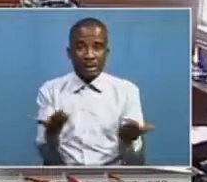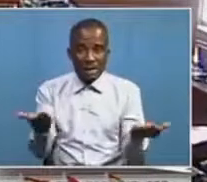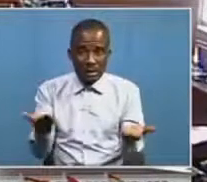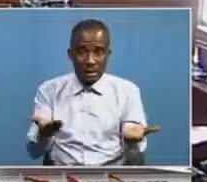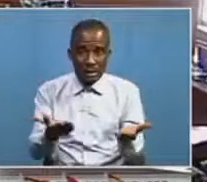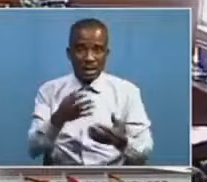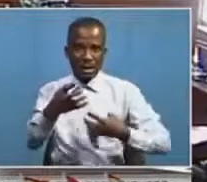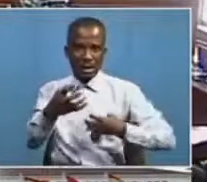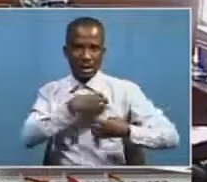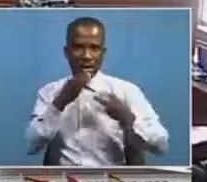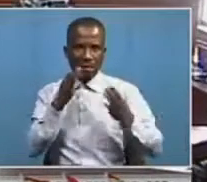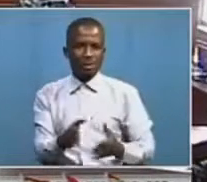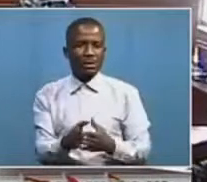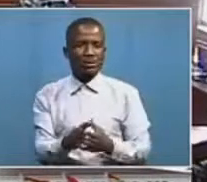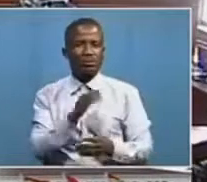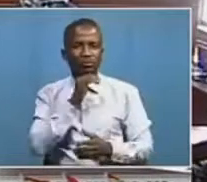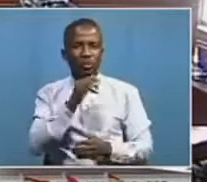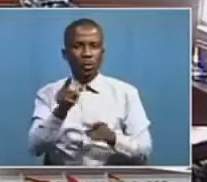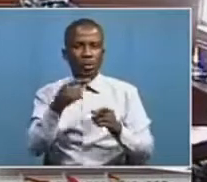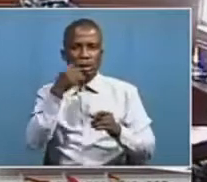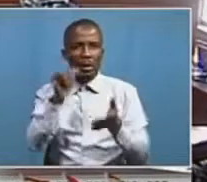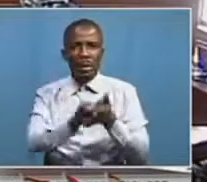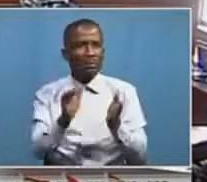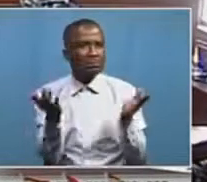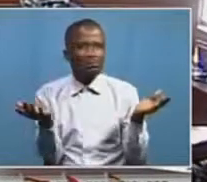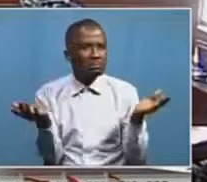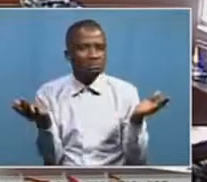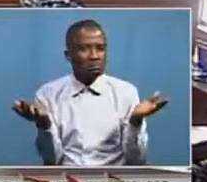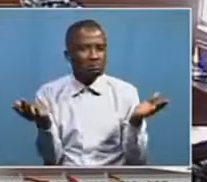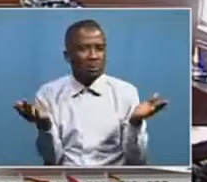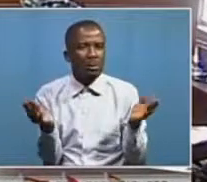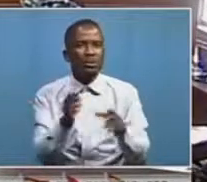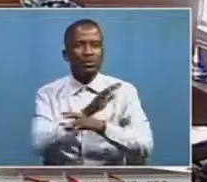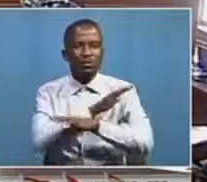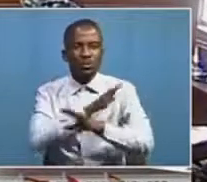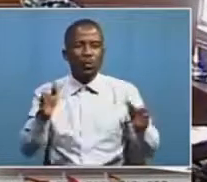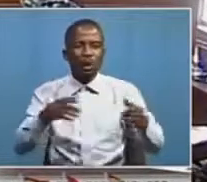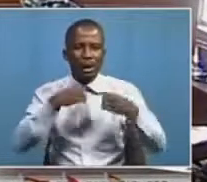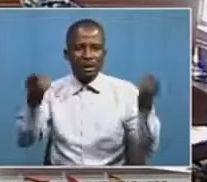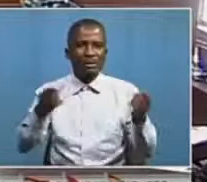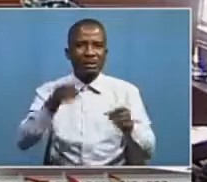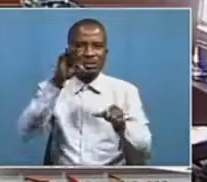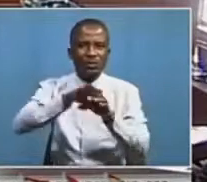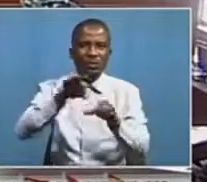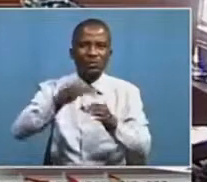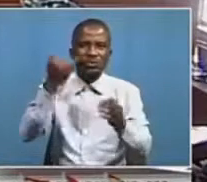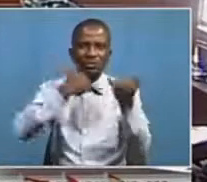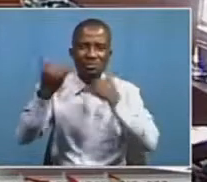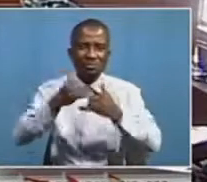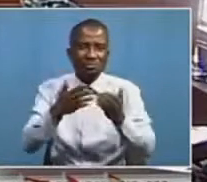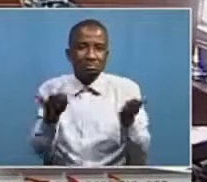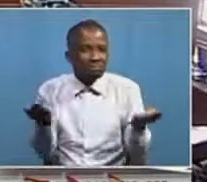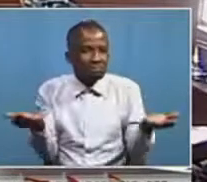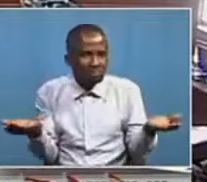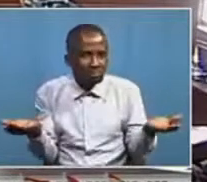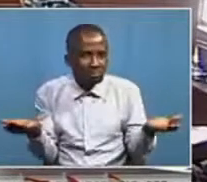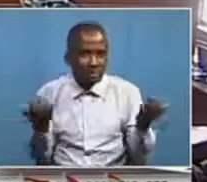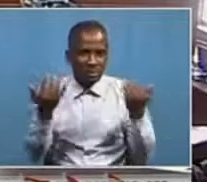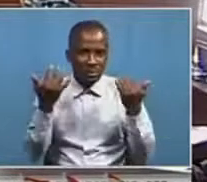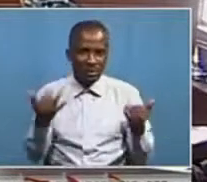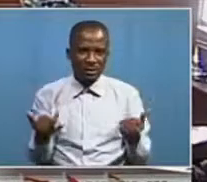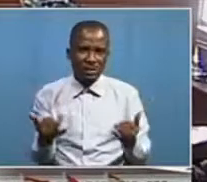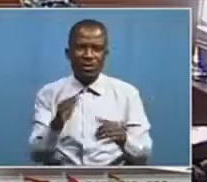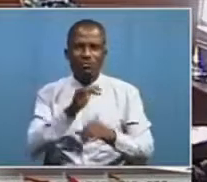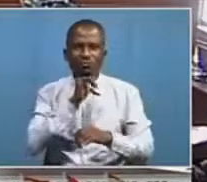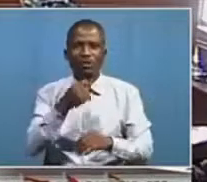petitioner is not seeking any such relief. He has not asked for the annulment of any votes cast anywhere during the election, and he has